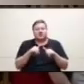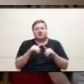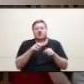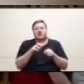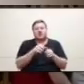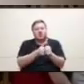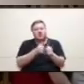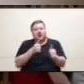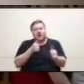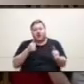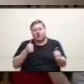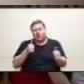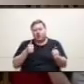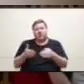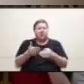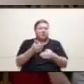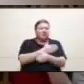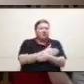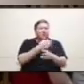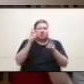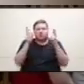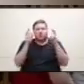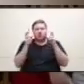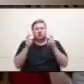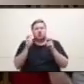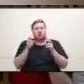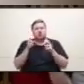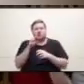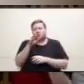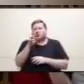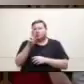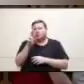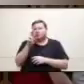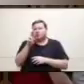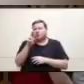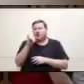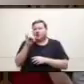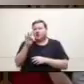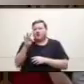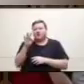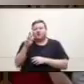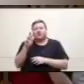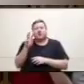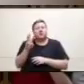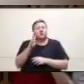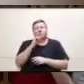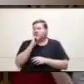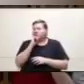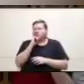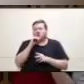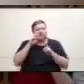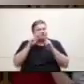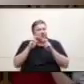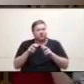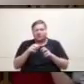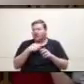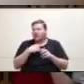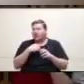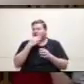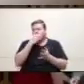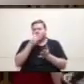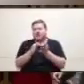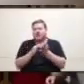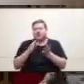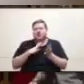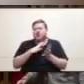of prior issues in relation to UFNW that were never investigated and recommendations were never made to council. So